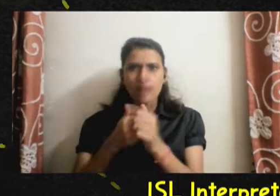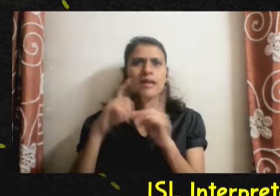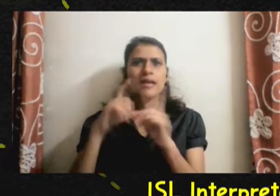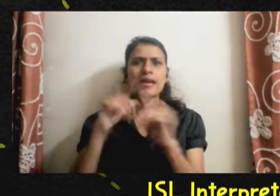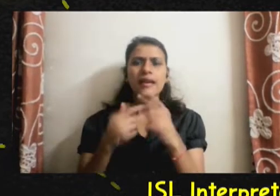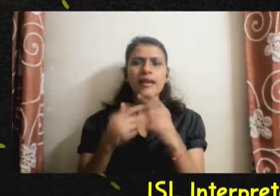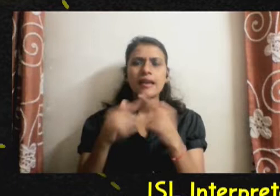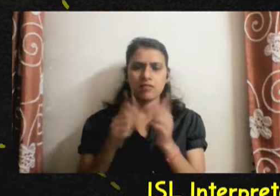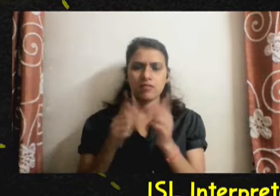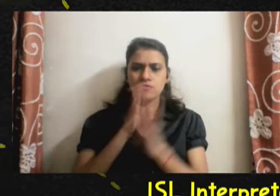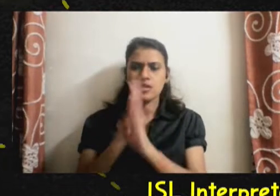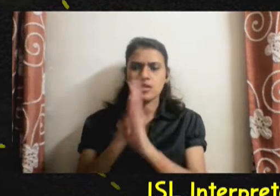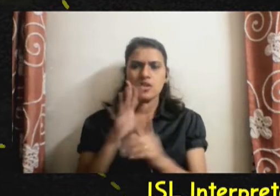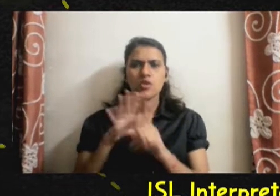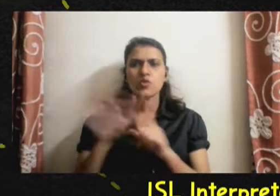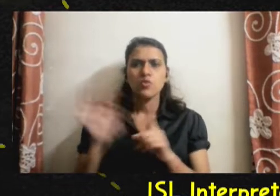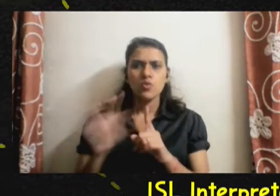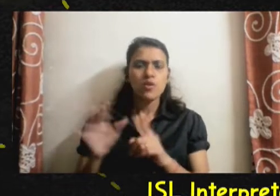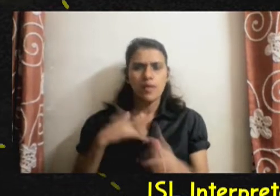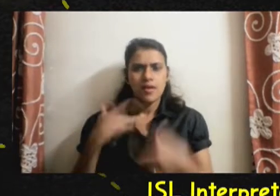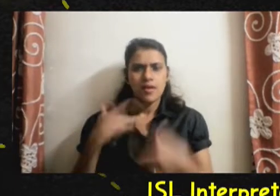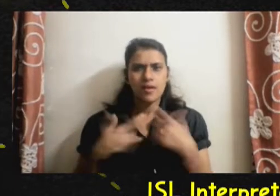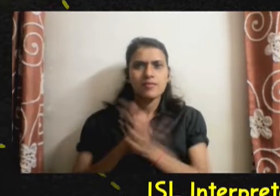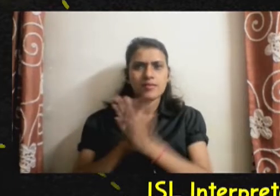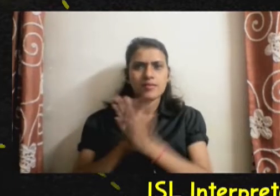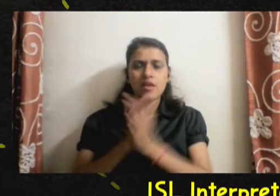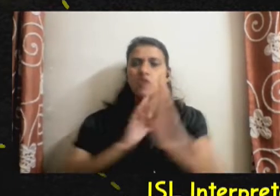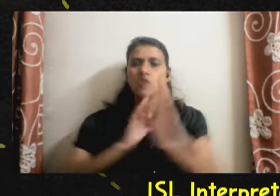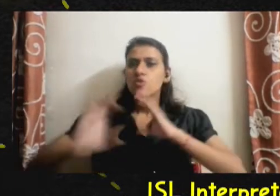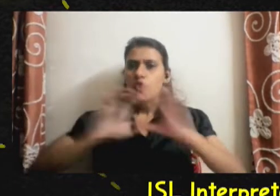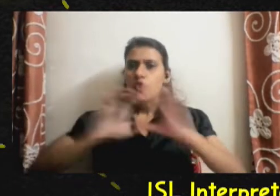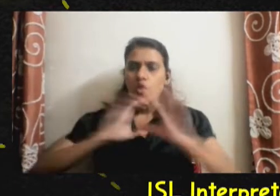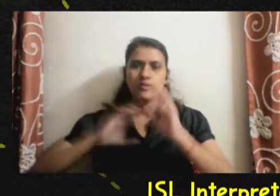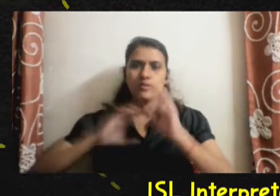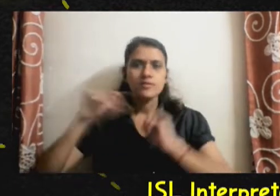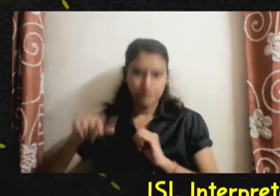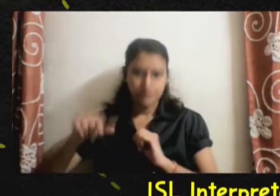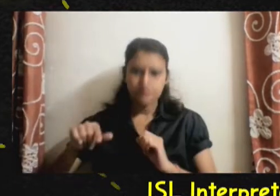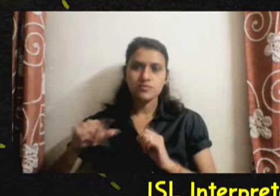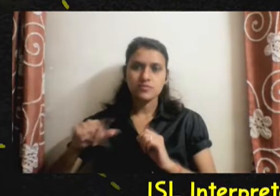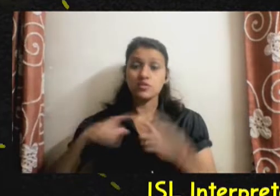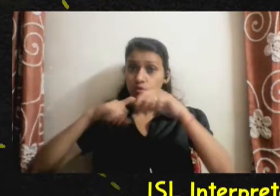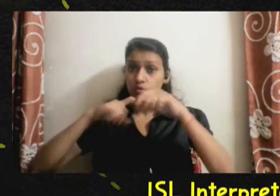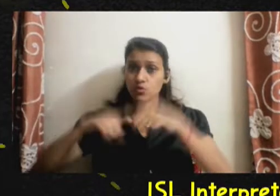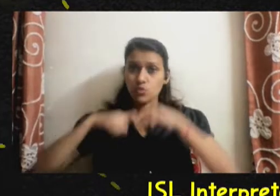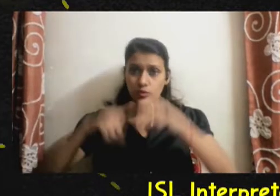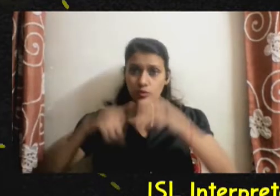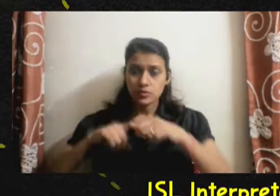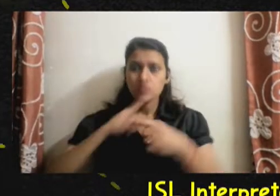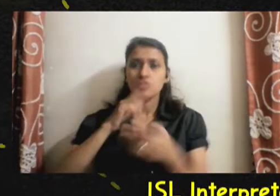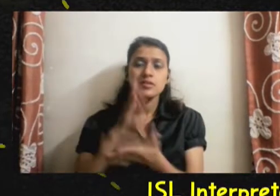We were very interested to hear the conversation, hear the questions, and